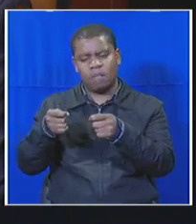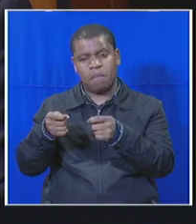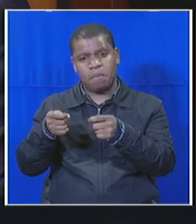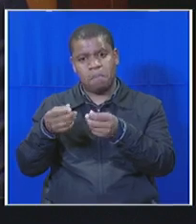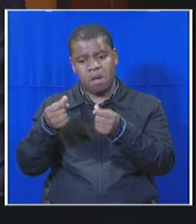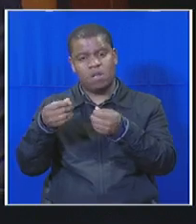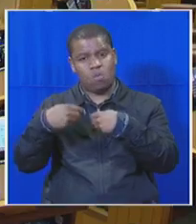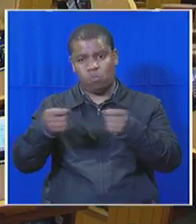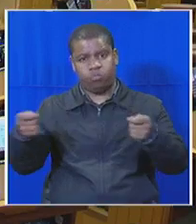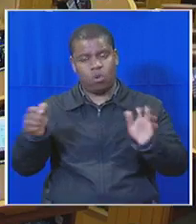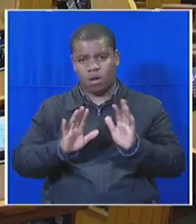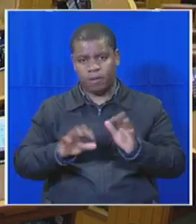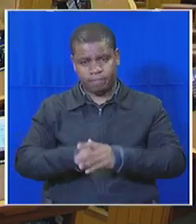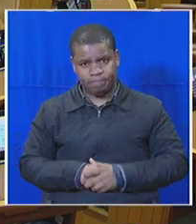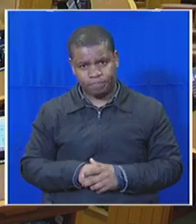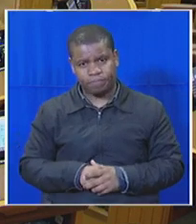the back.